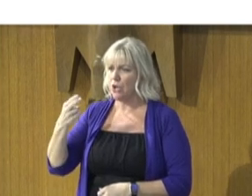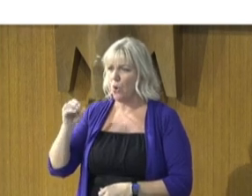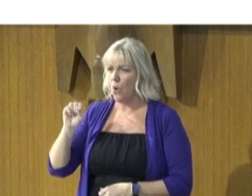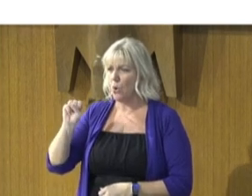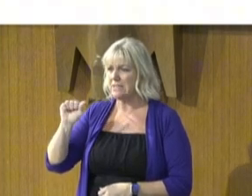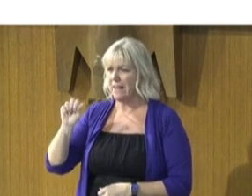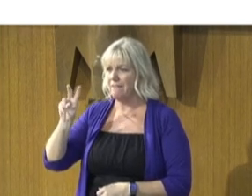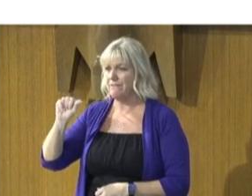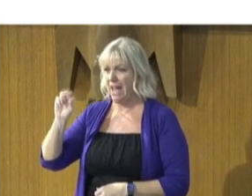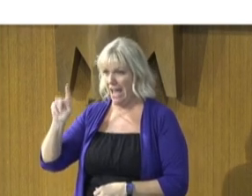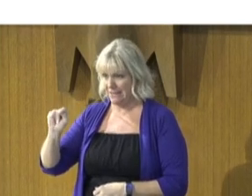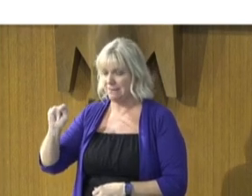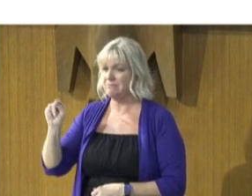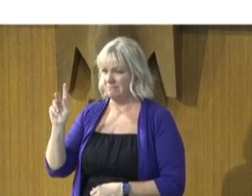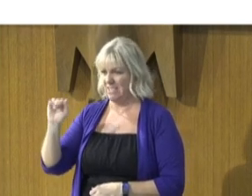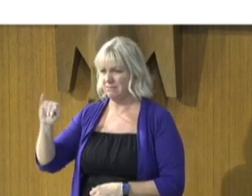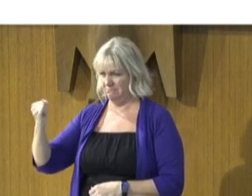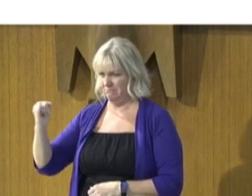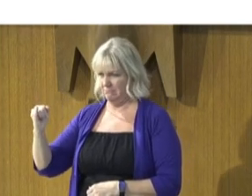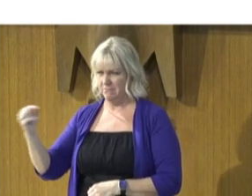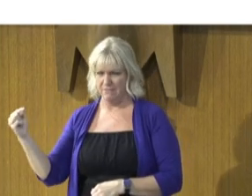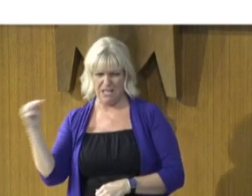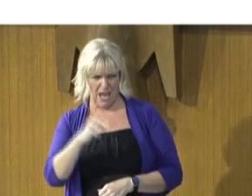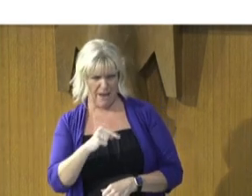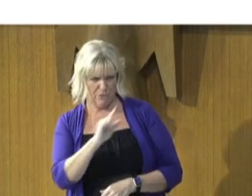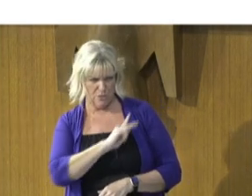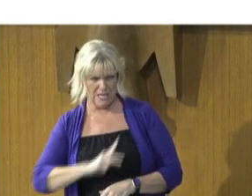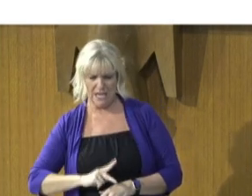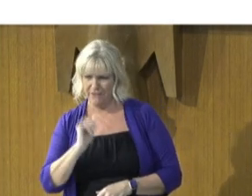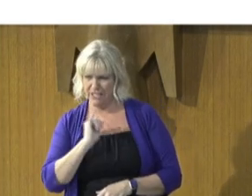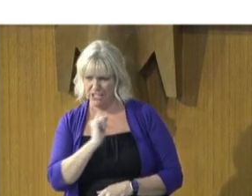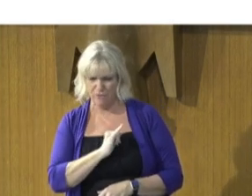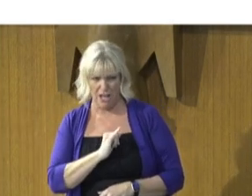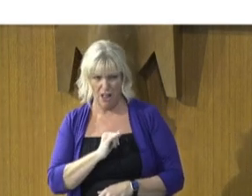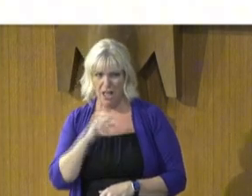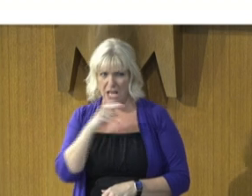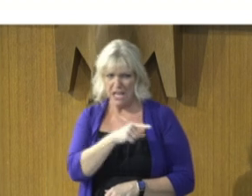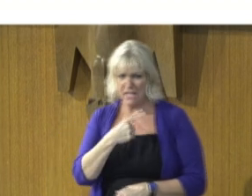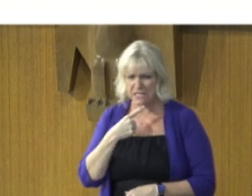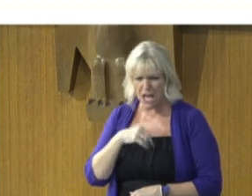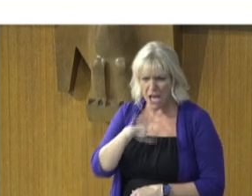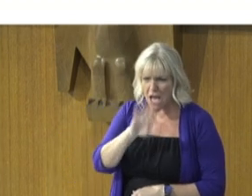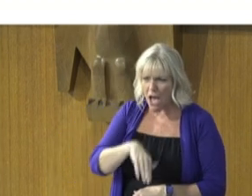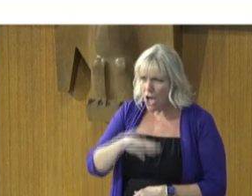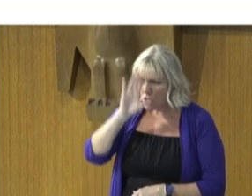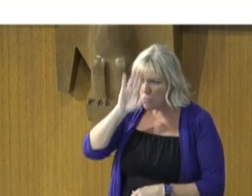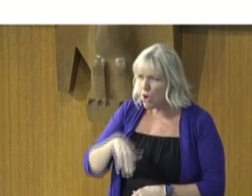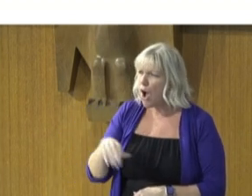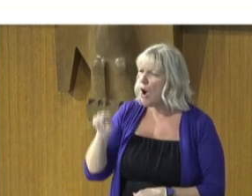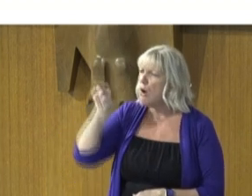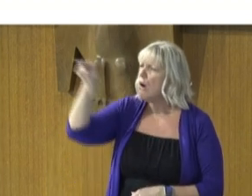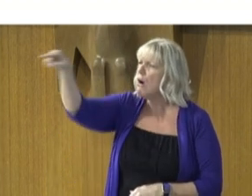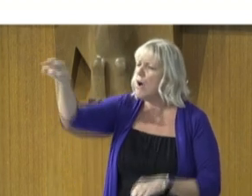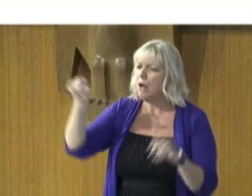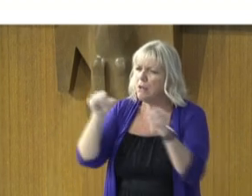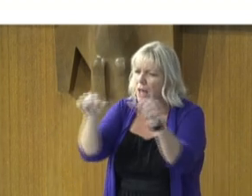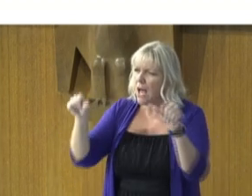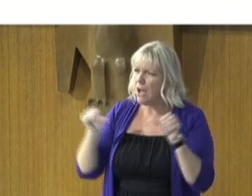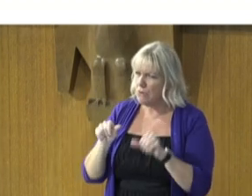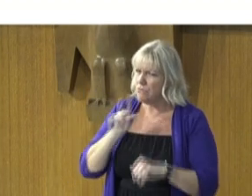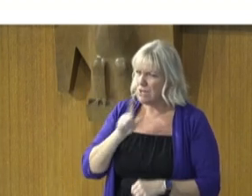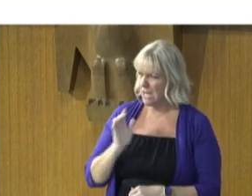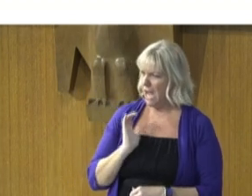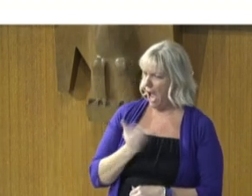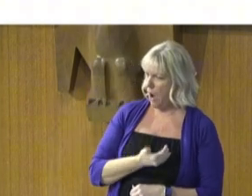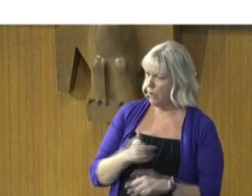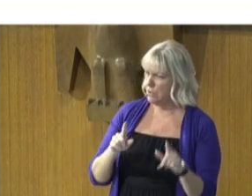of Israel. The king of Israel said to his servants, "Do you know that Ramoth-Gilead belongs to us? Yet we